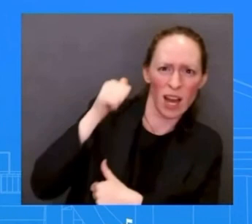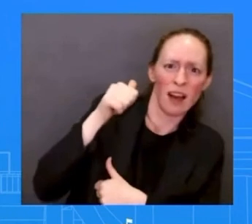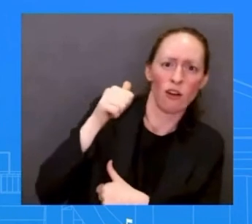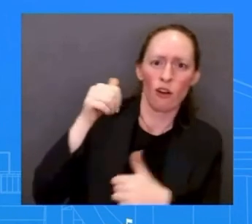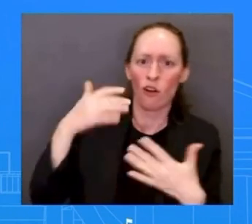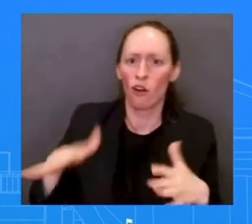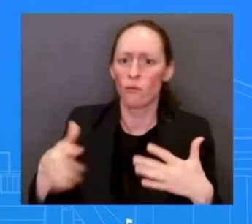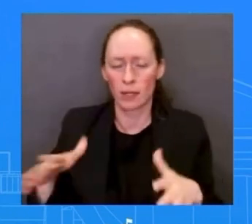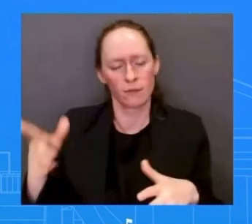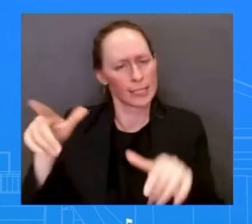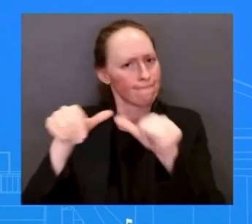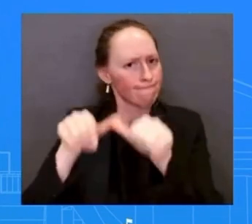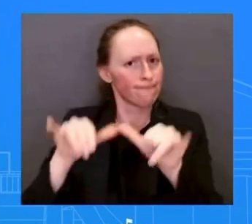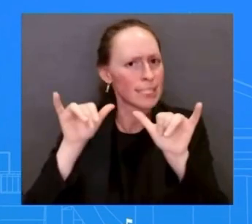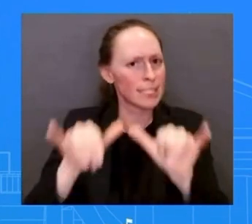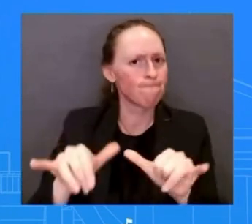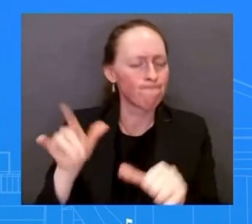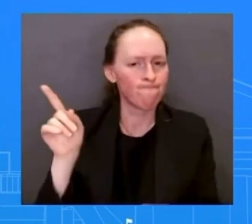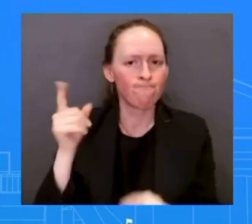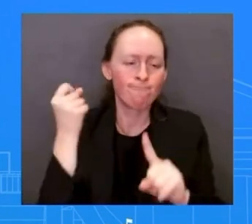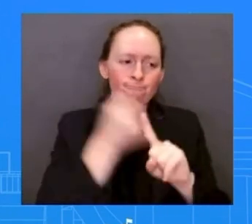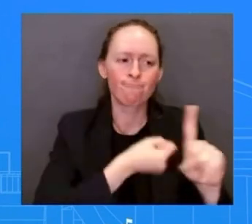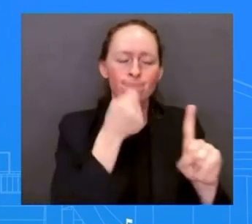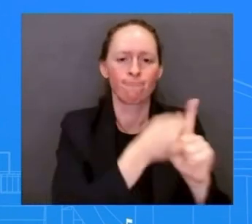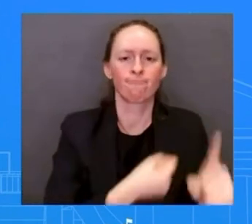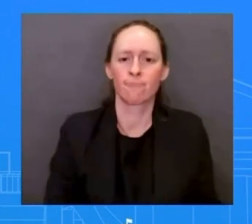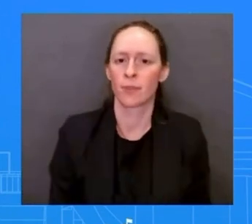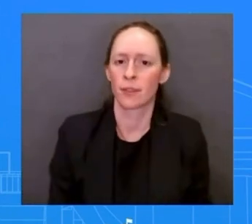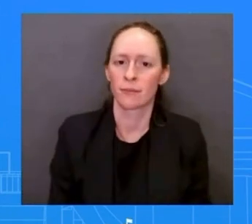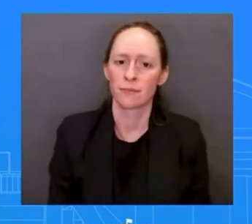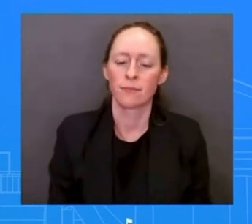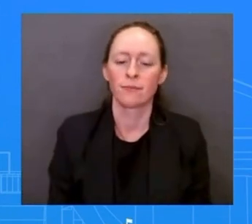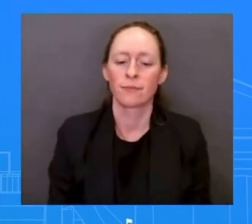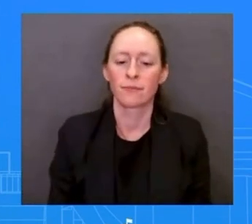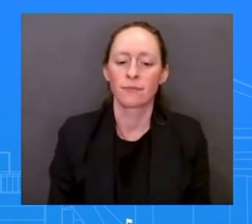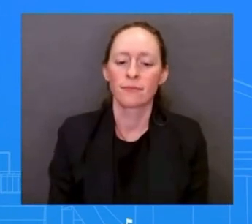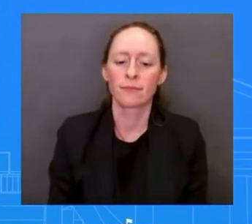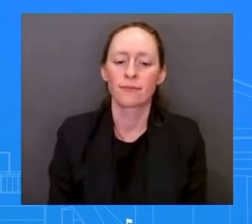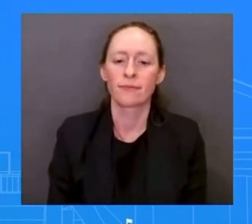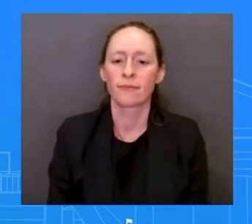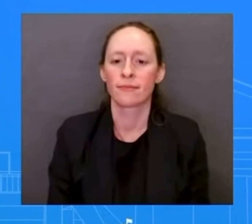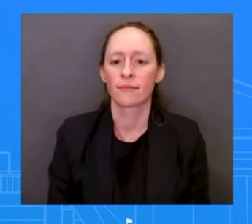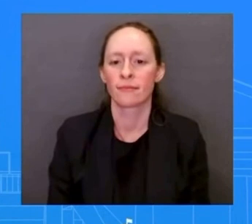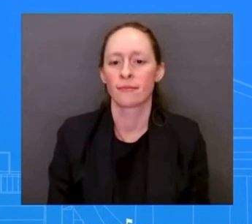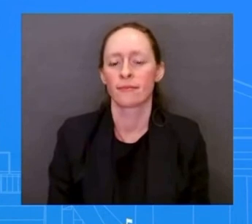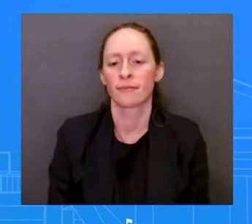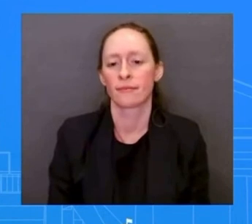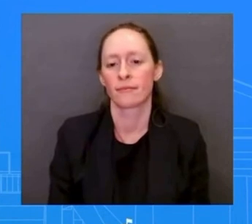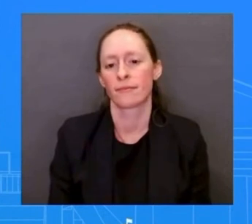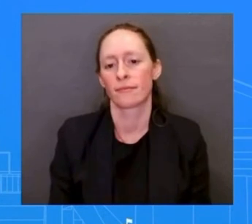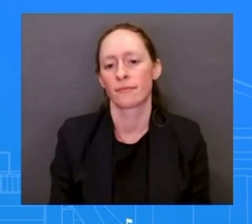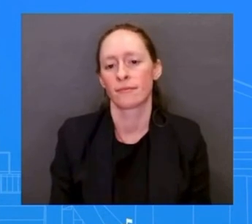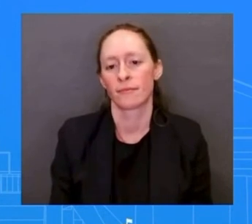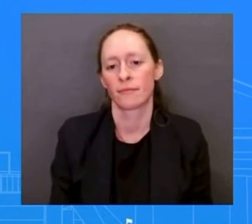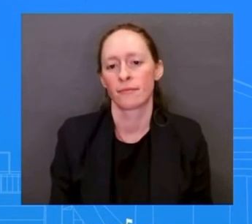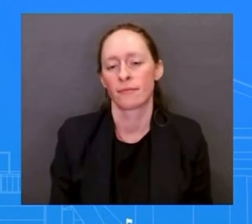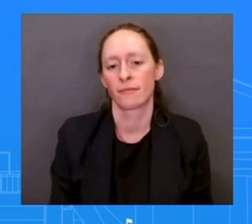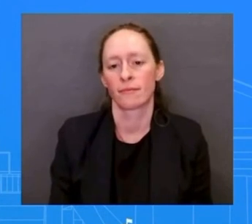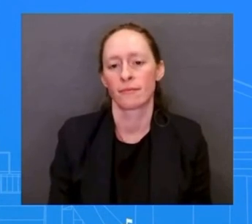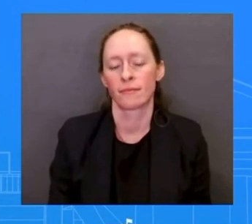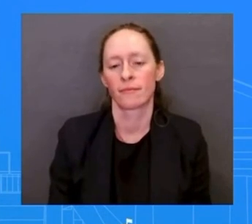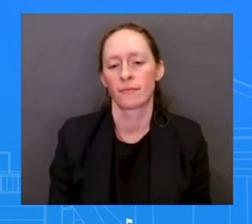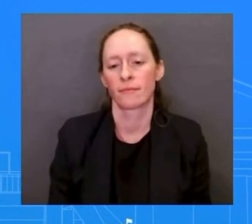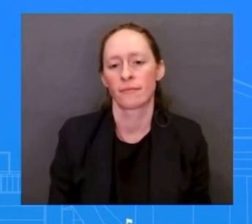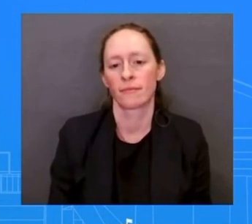in its decision, the Gorsuch's decision, between a service and an expressive design. And I'm just trying to get a sense